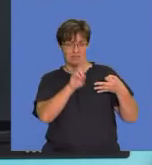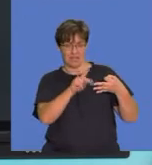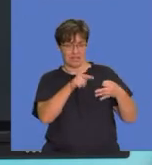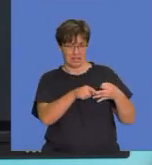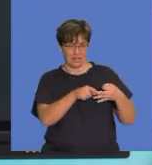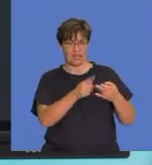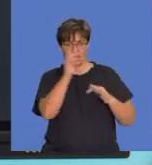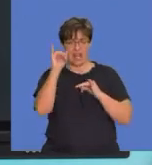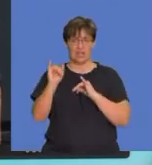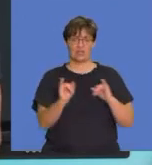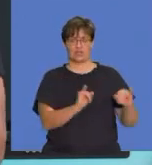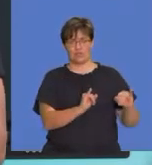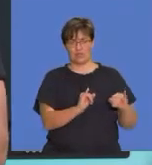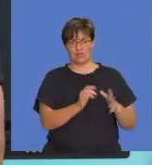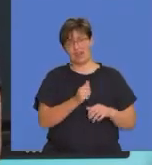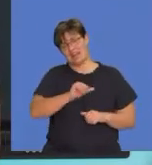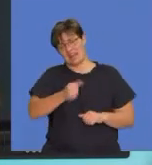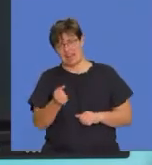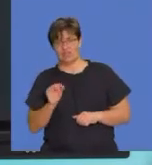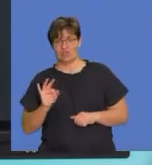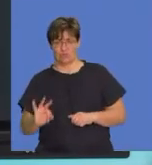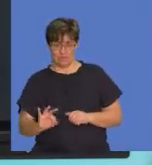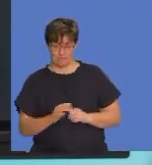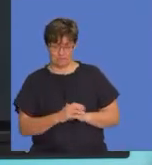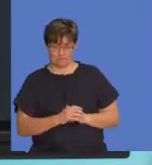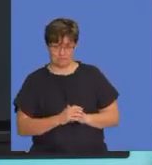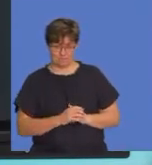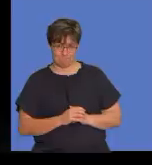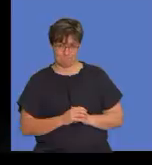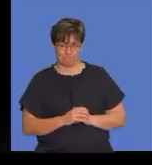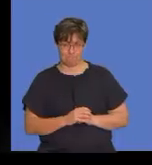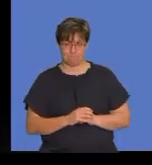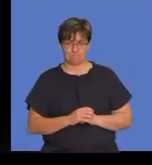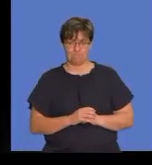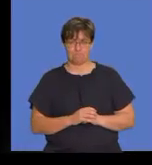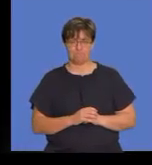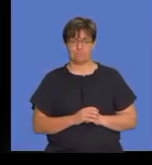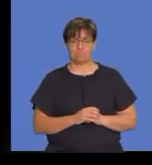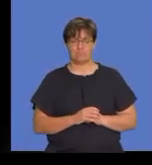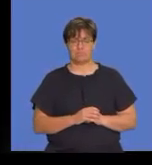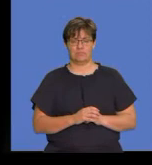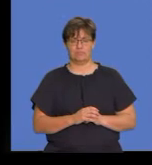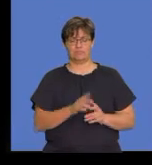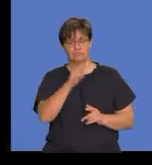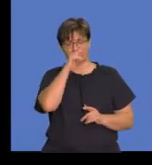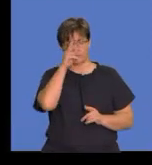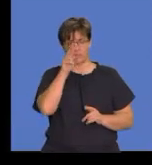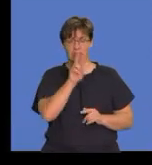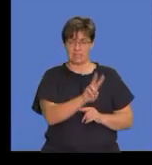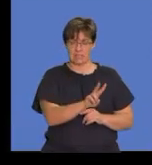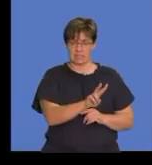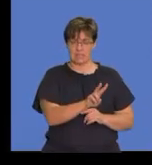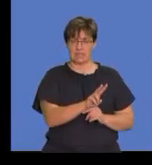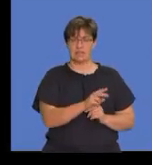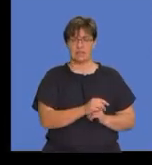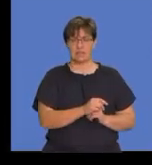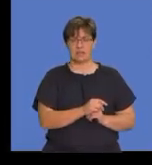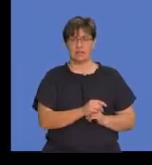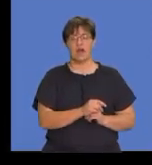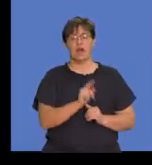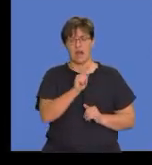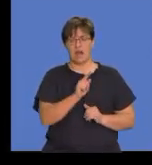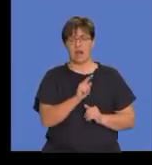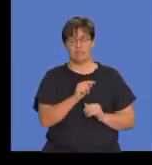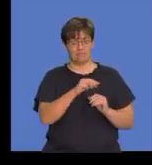times of them, and that will introduce the next three ratios. Now, consider the right angle